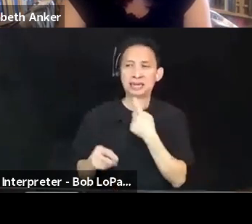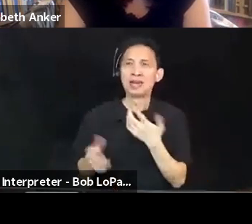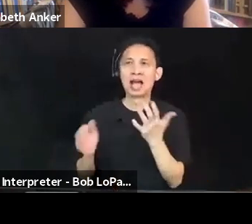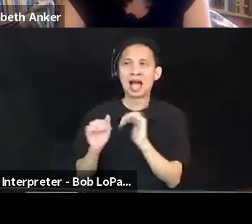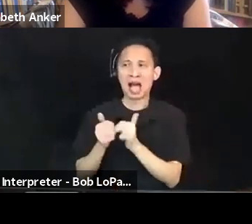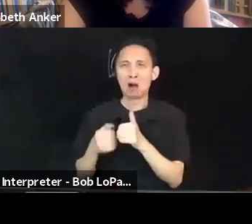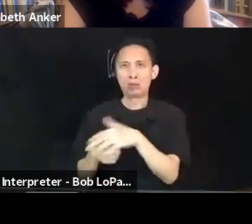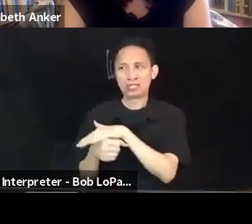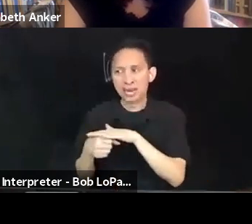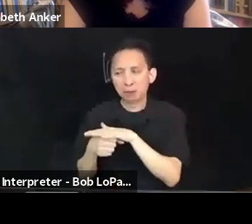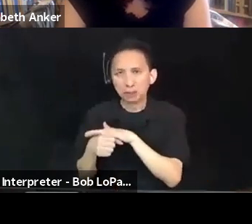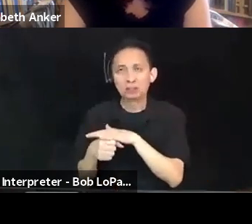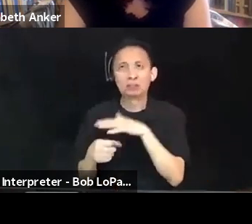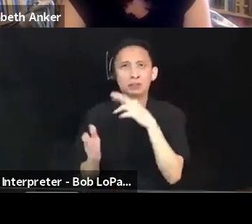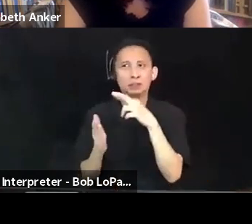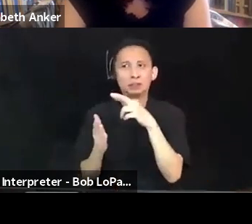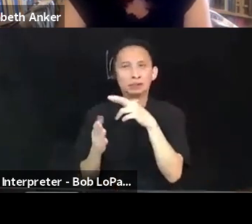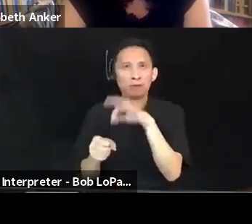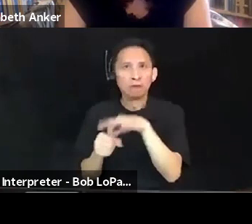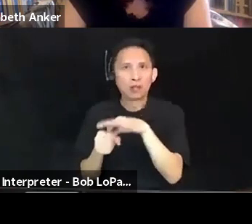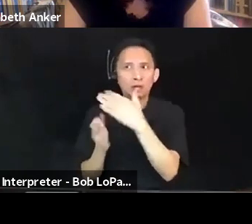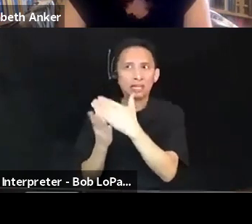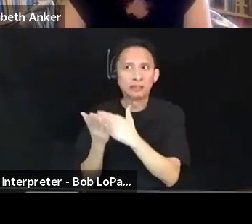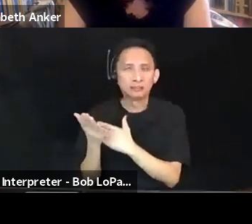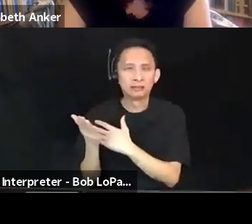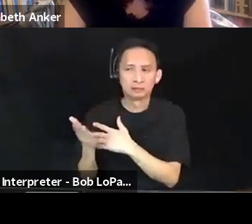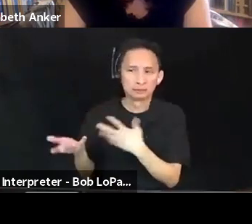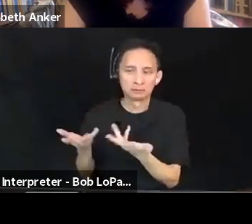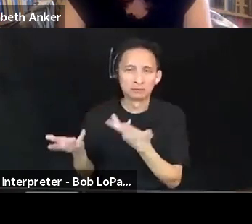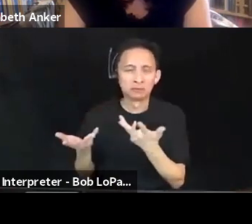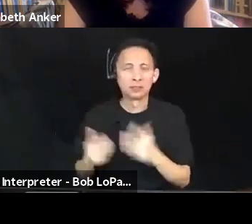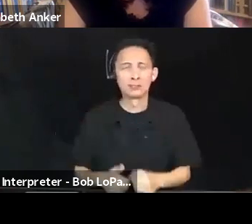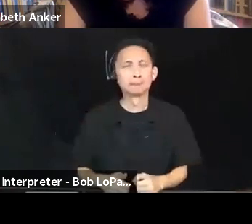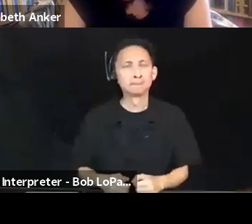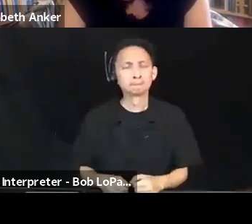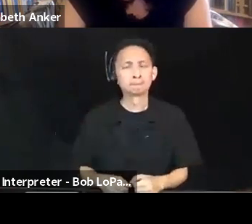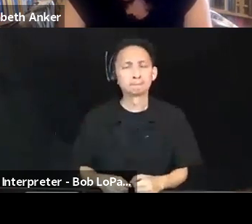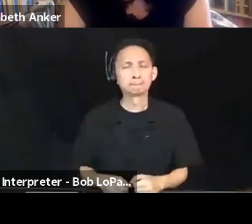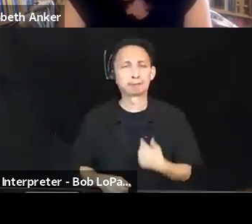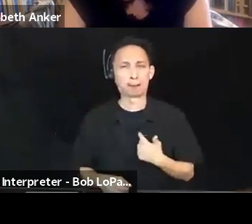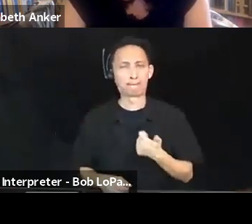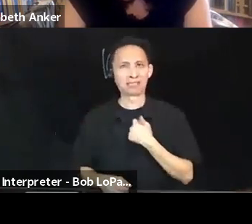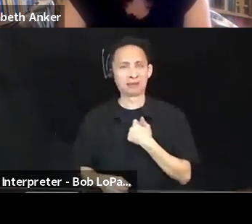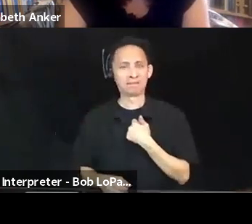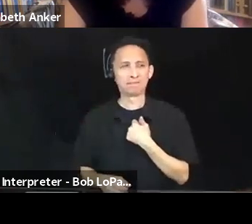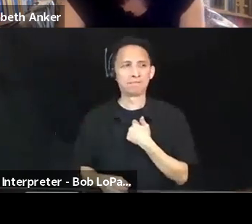neighborhood level. So I think for me, one question is, how do those kind